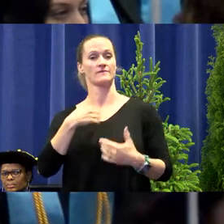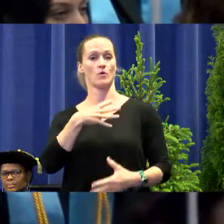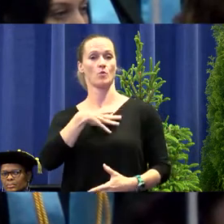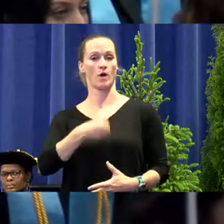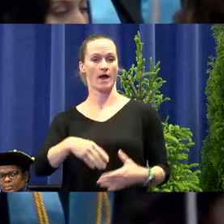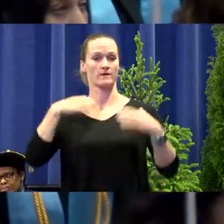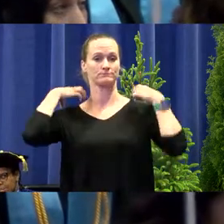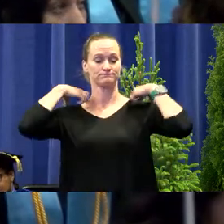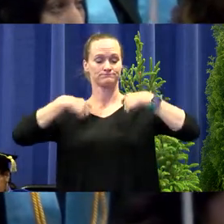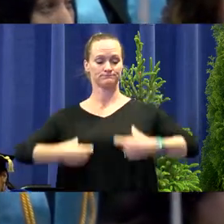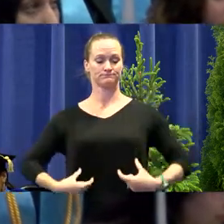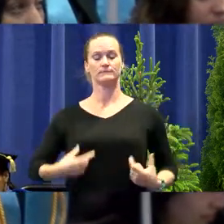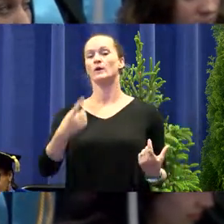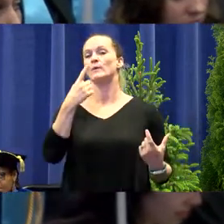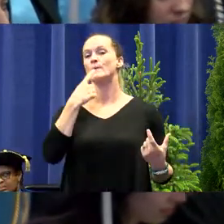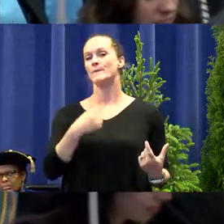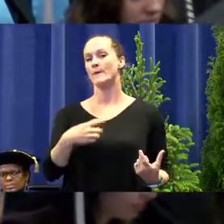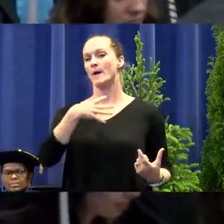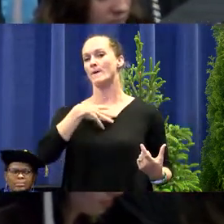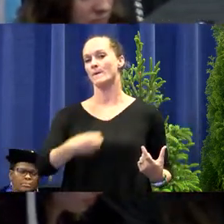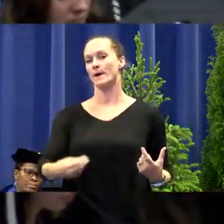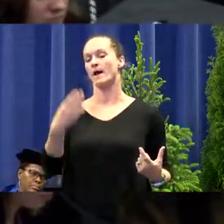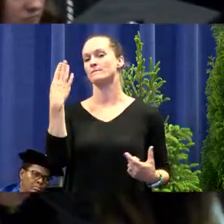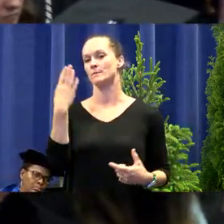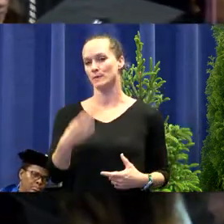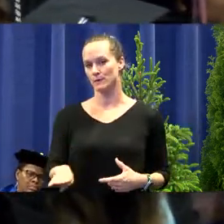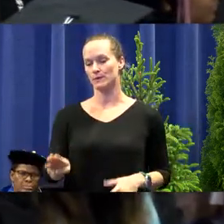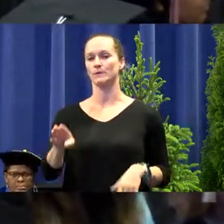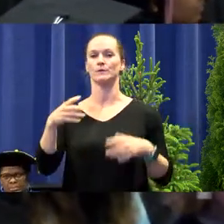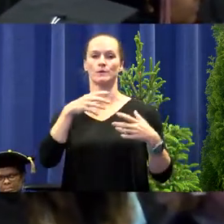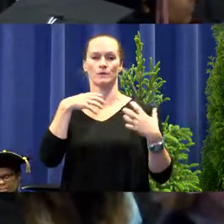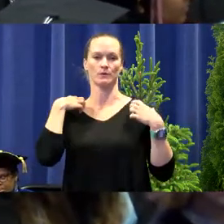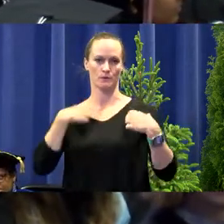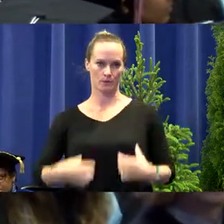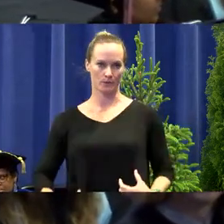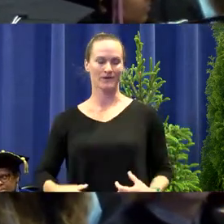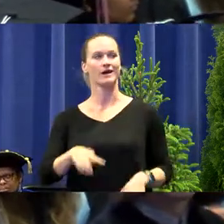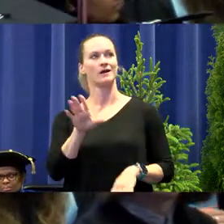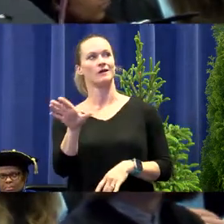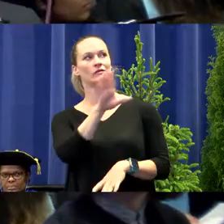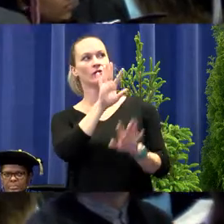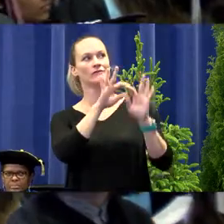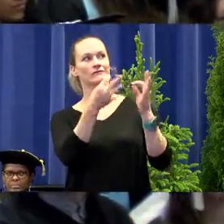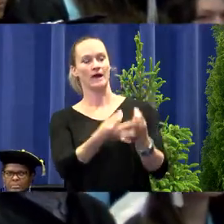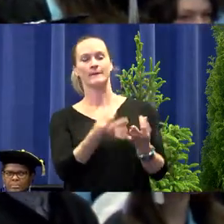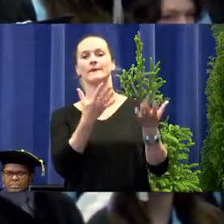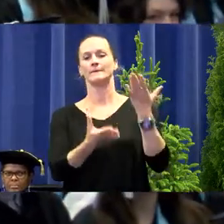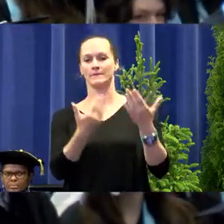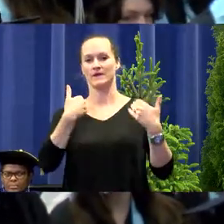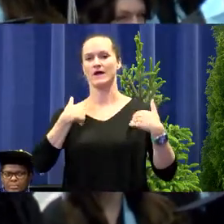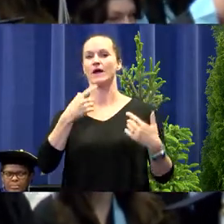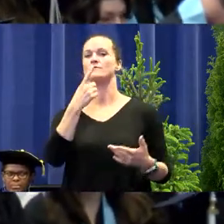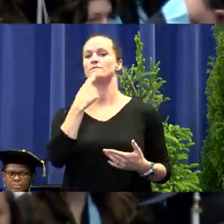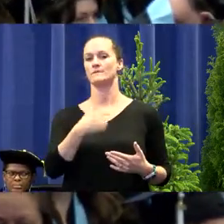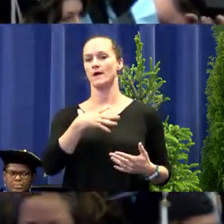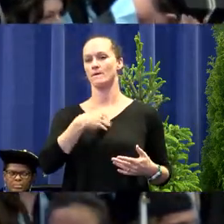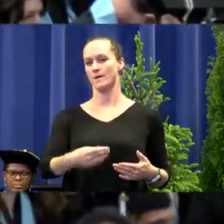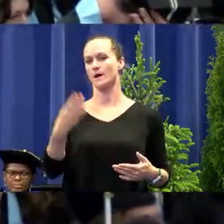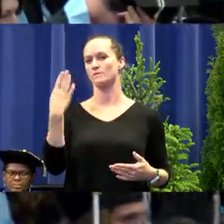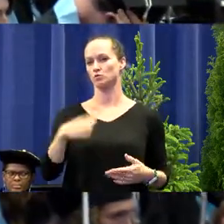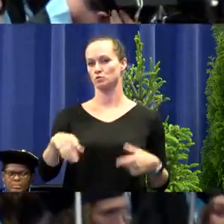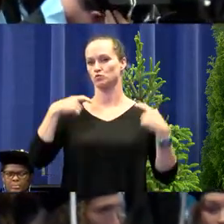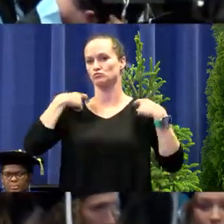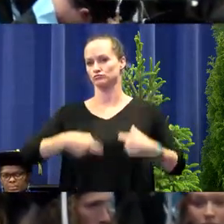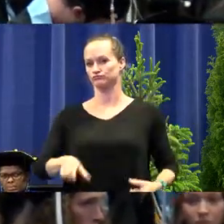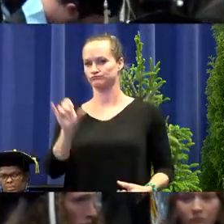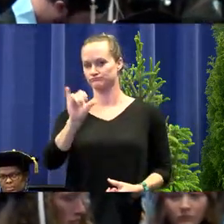cords are also worn by some graduating veterans, as well as by the family members of veterans. Thank you very much for your